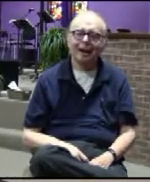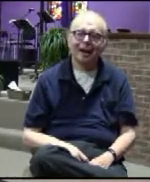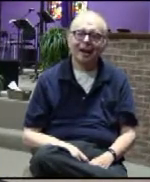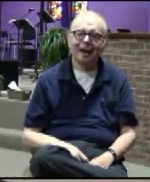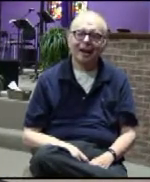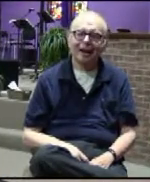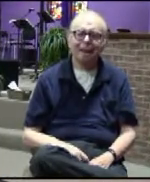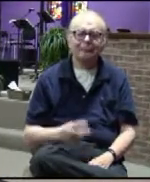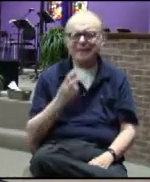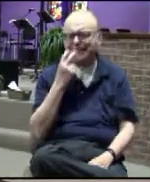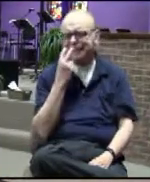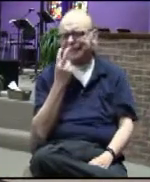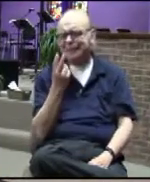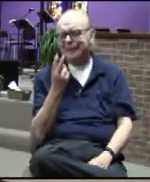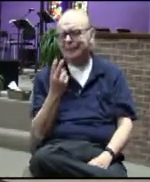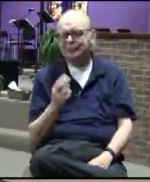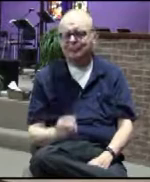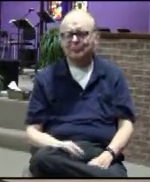you see